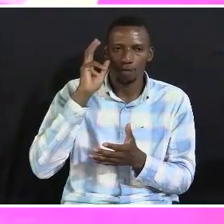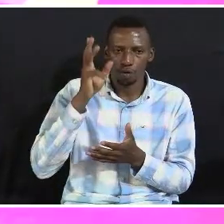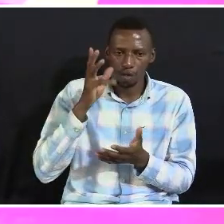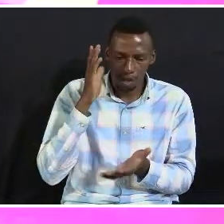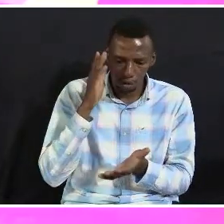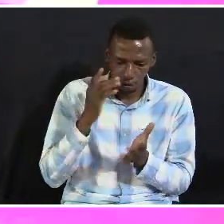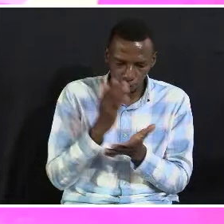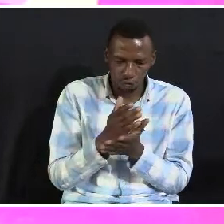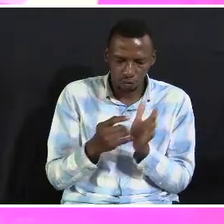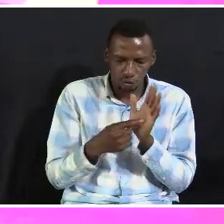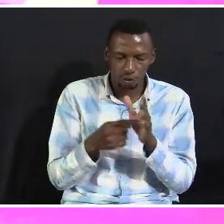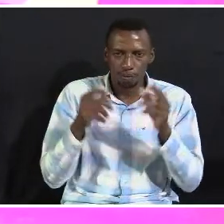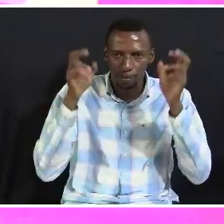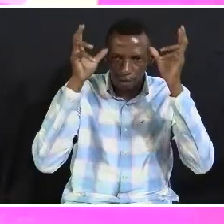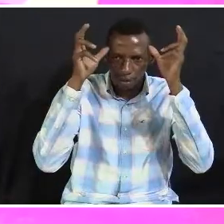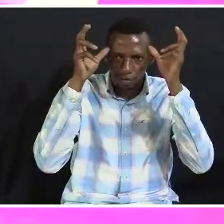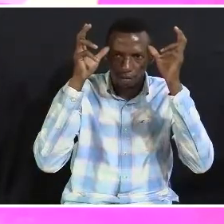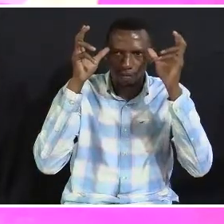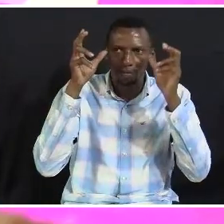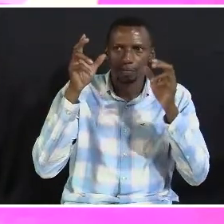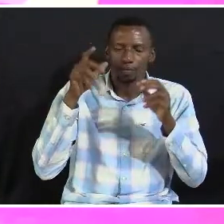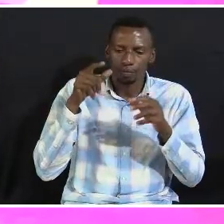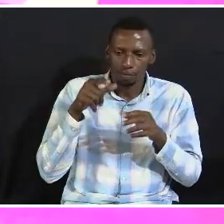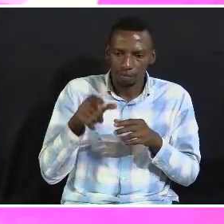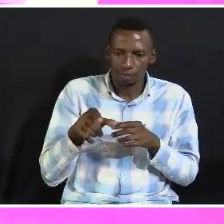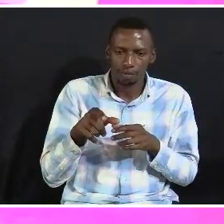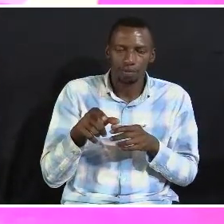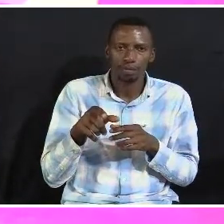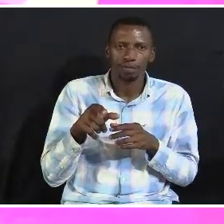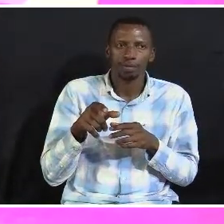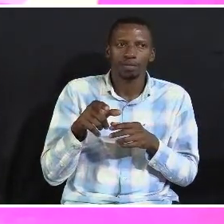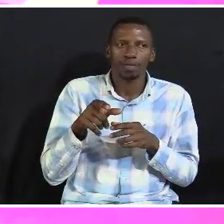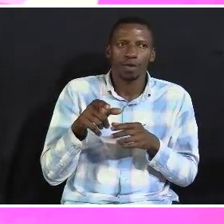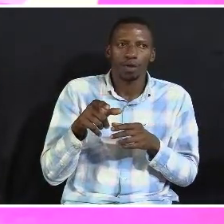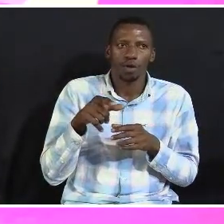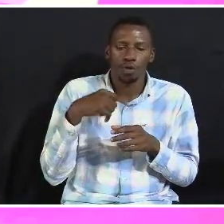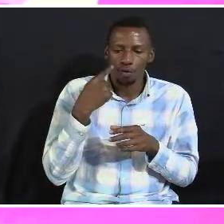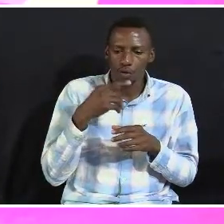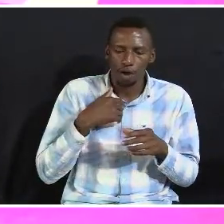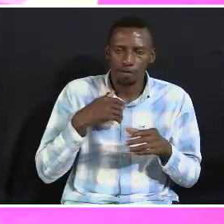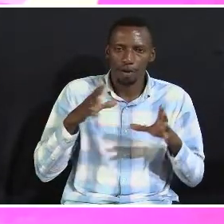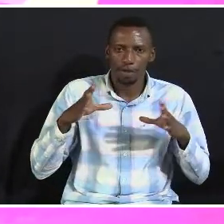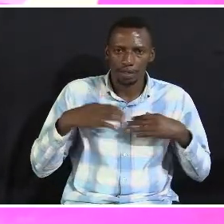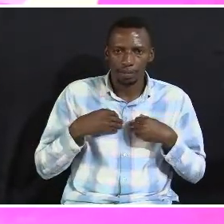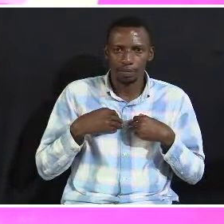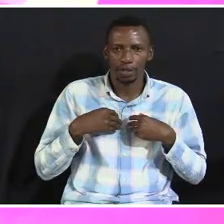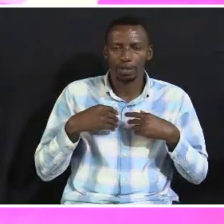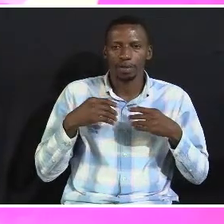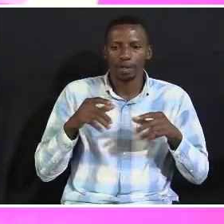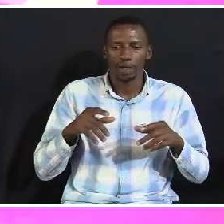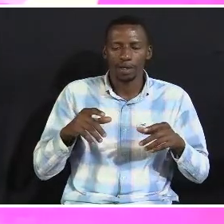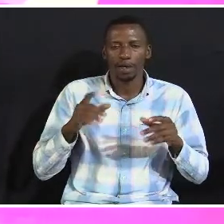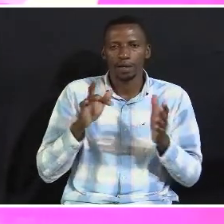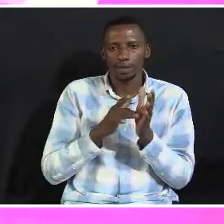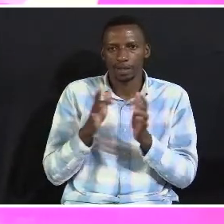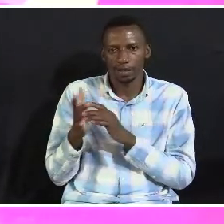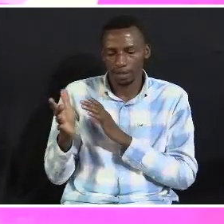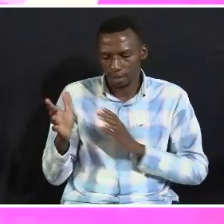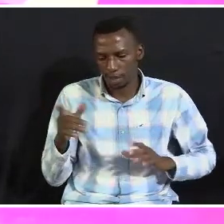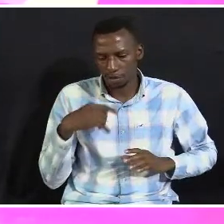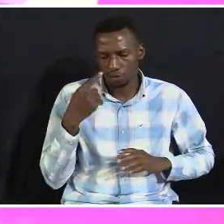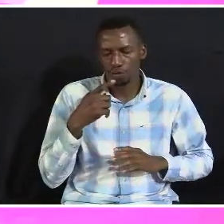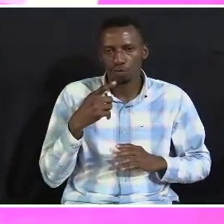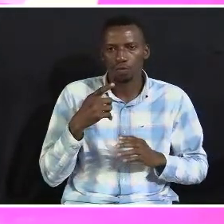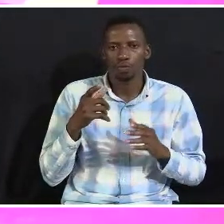devil that he is just and the justifier of all who have accepted the Lamb of God who takes away the sin of the